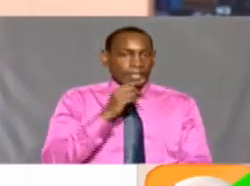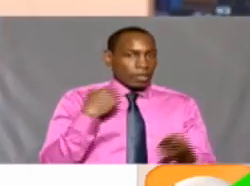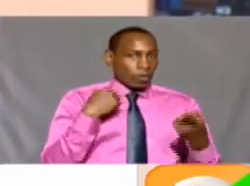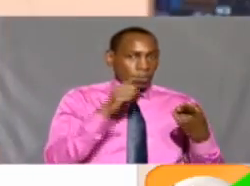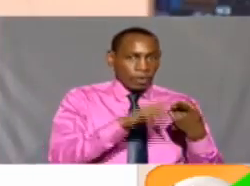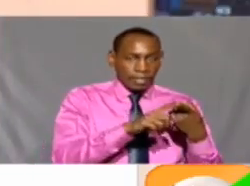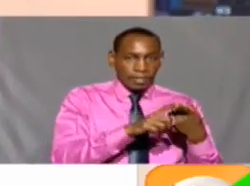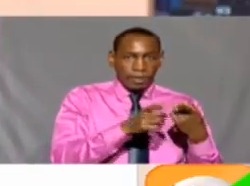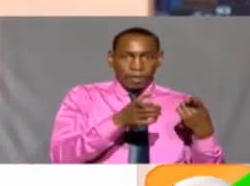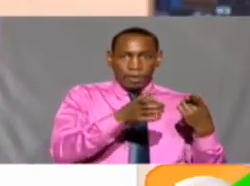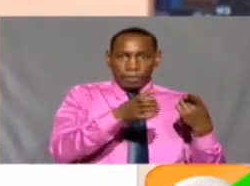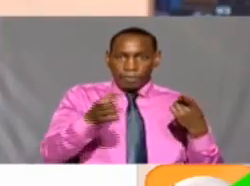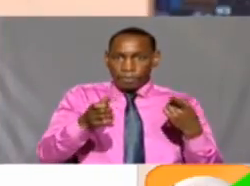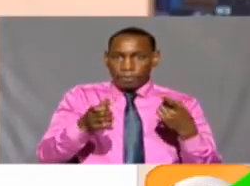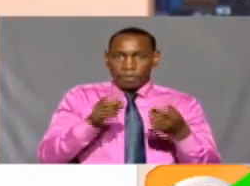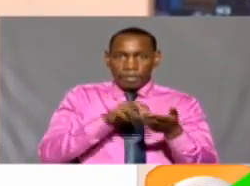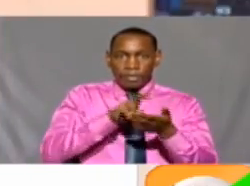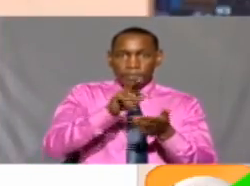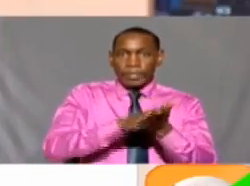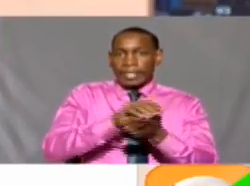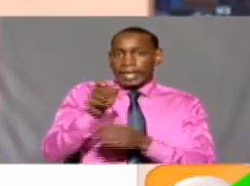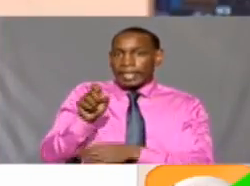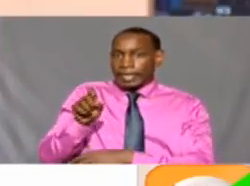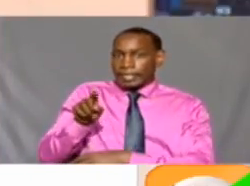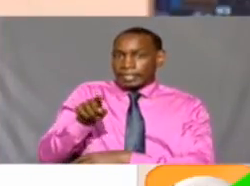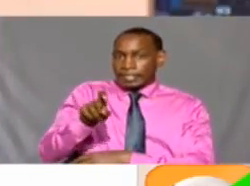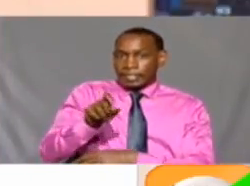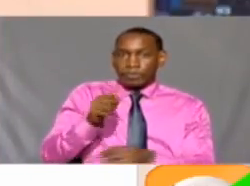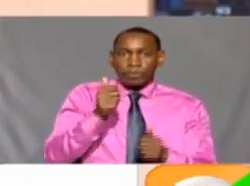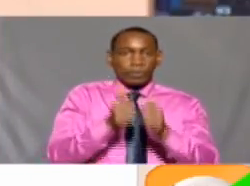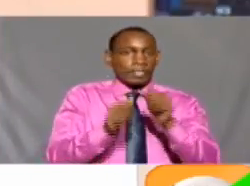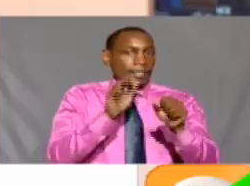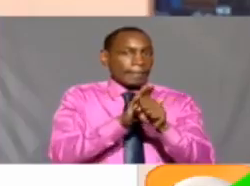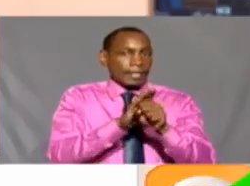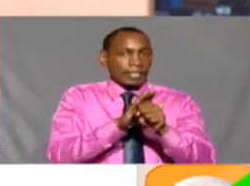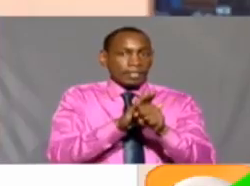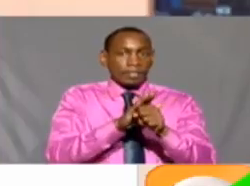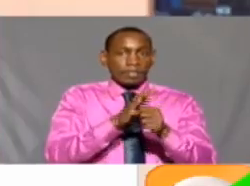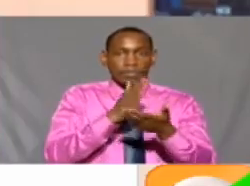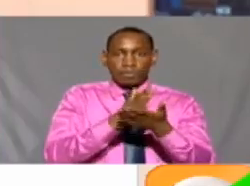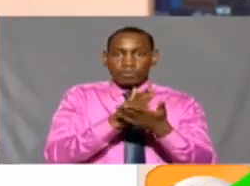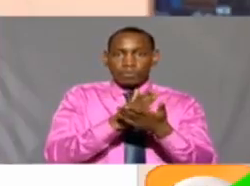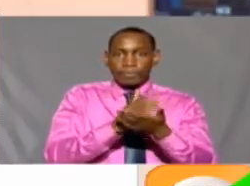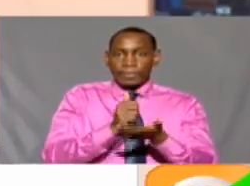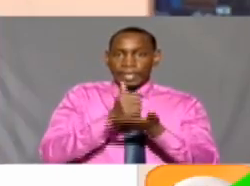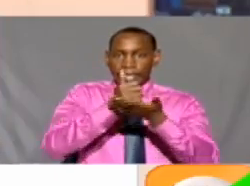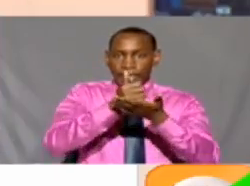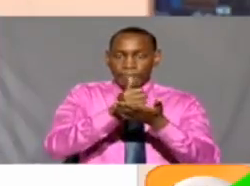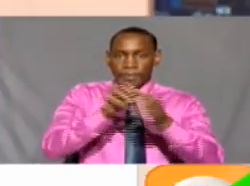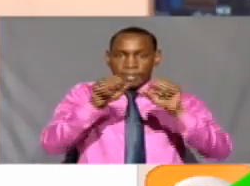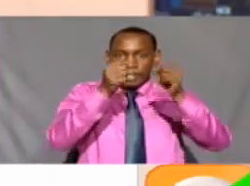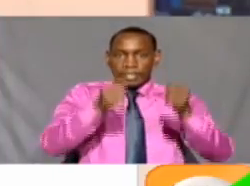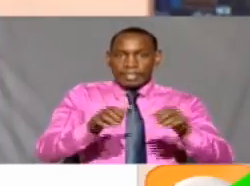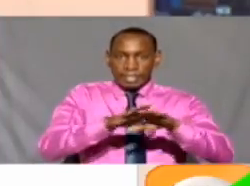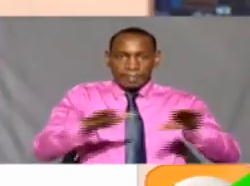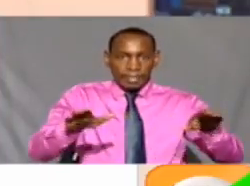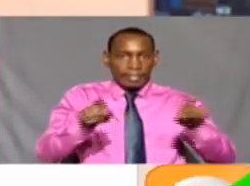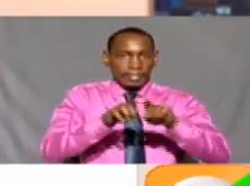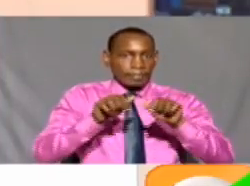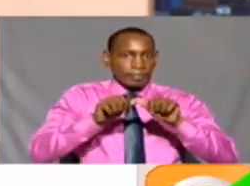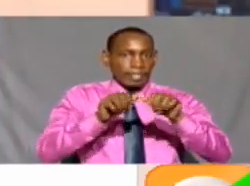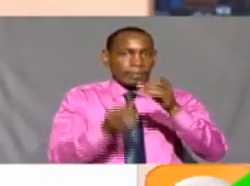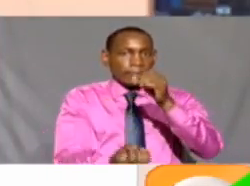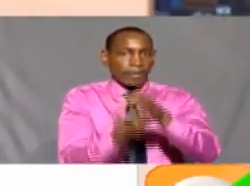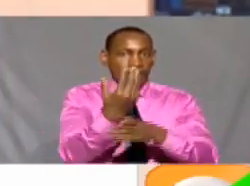are not just spraying locusts, we're also spraying other insects, most of which are actually helpful for the ecosystem and for a sustainable